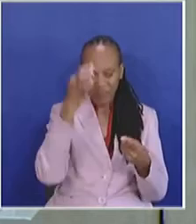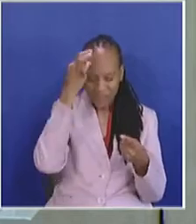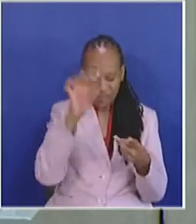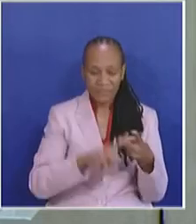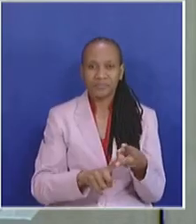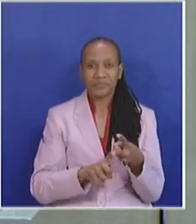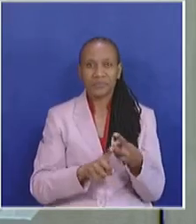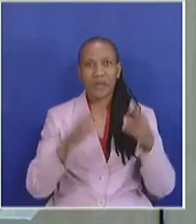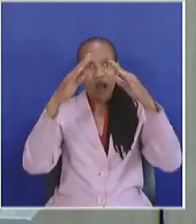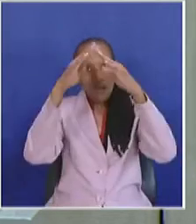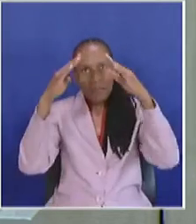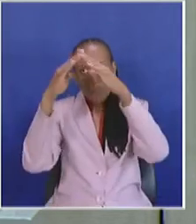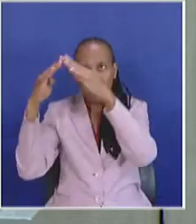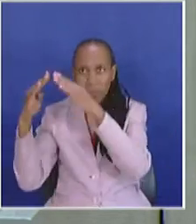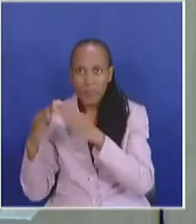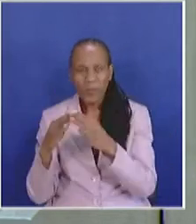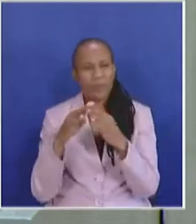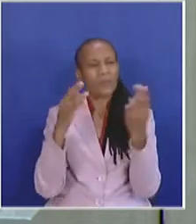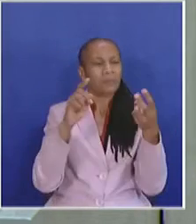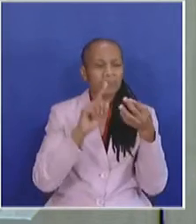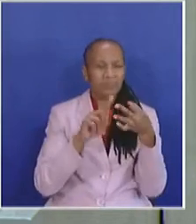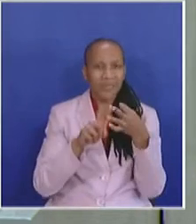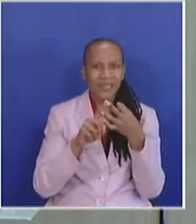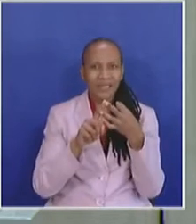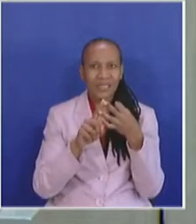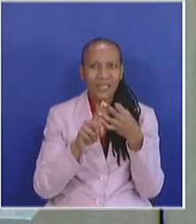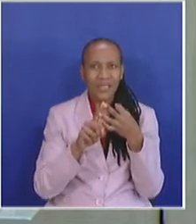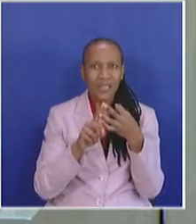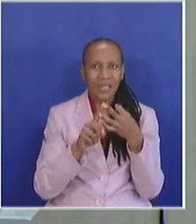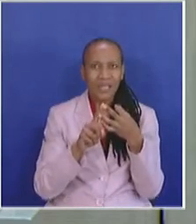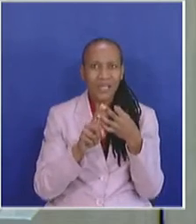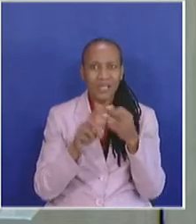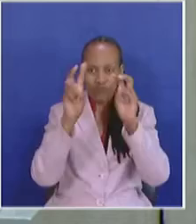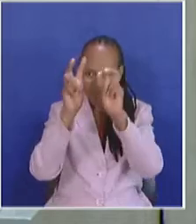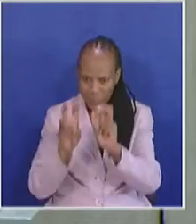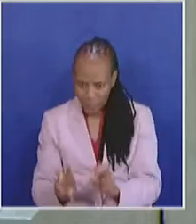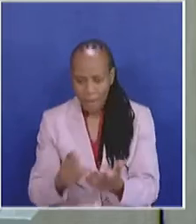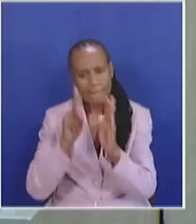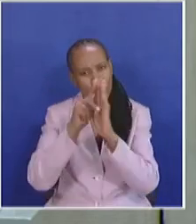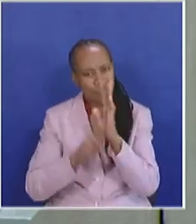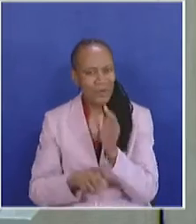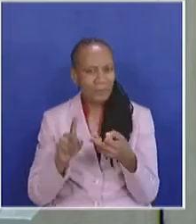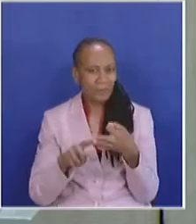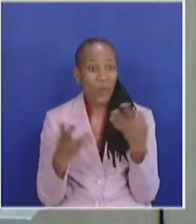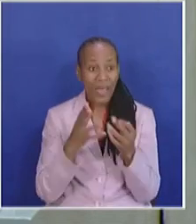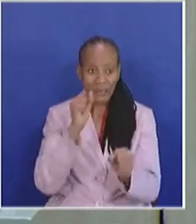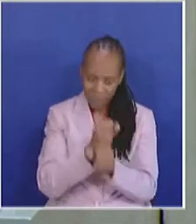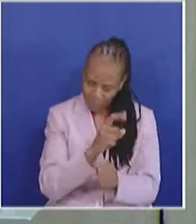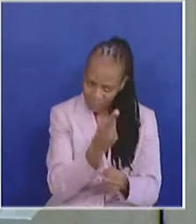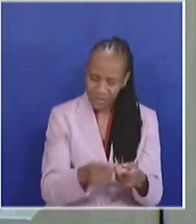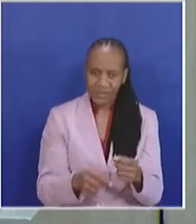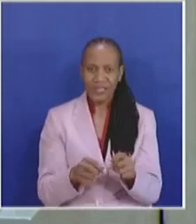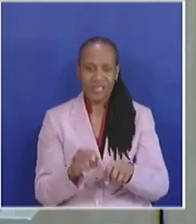rooftop solar panels and tri-generation plant, which are part of the alternative energy generation programs of the province, the